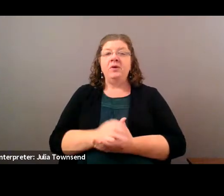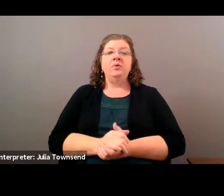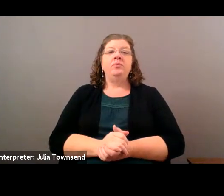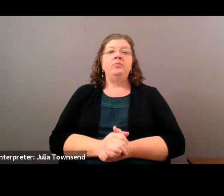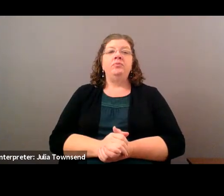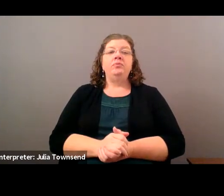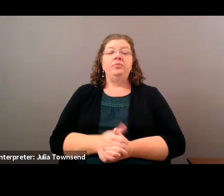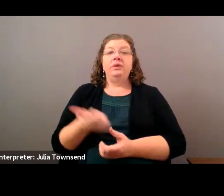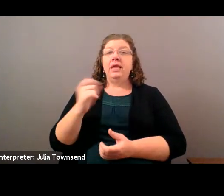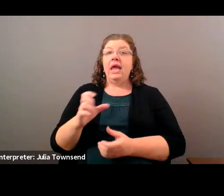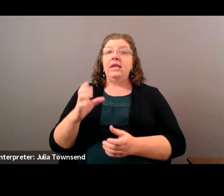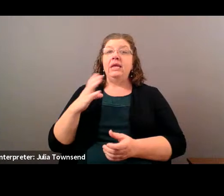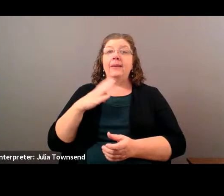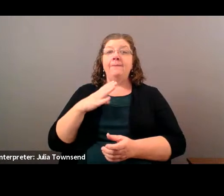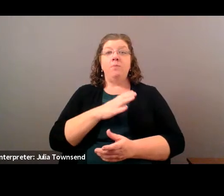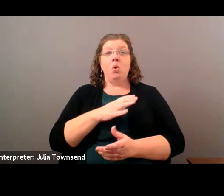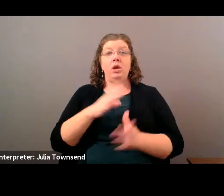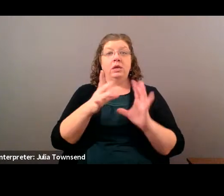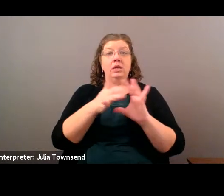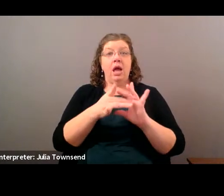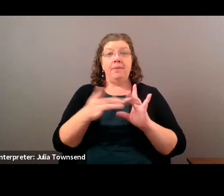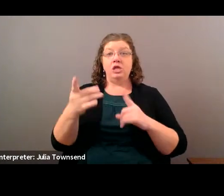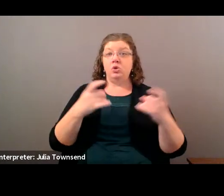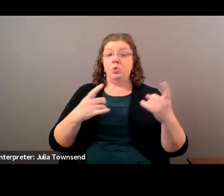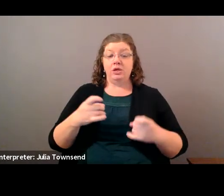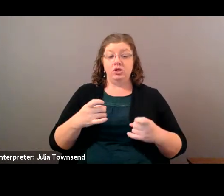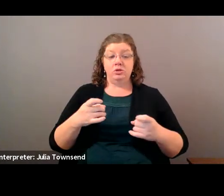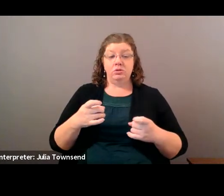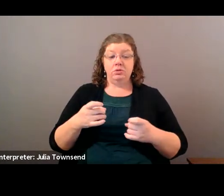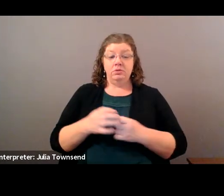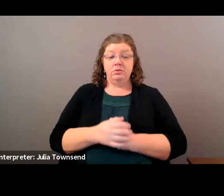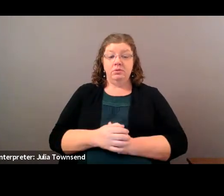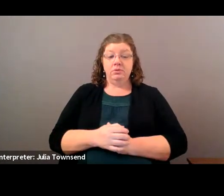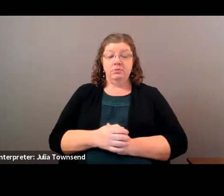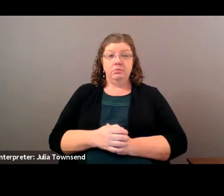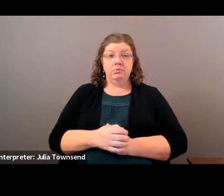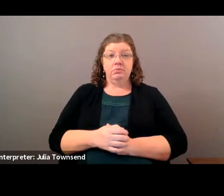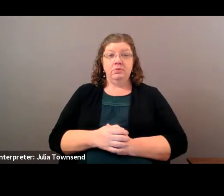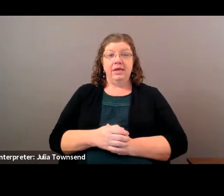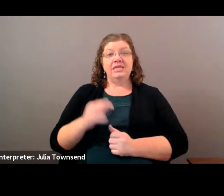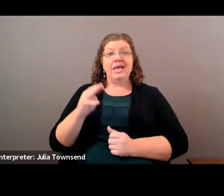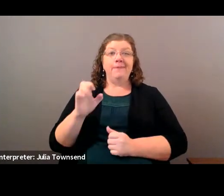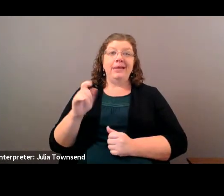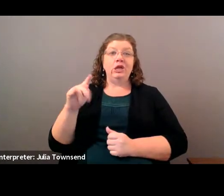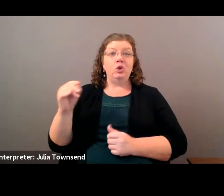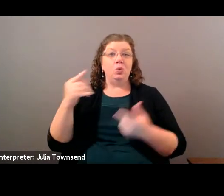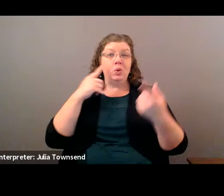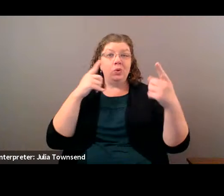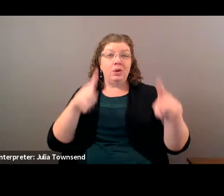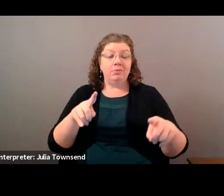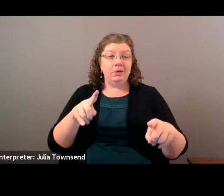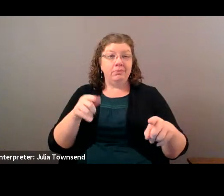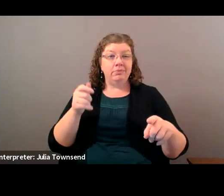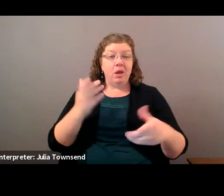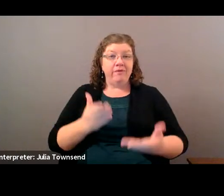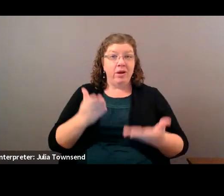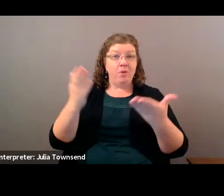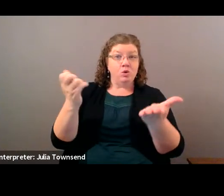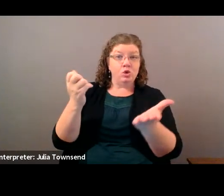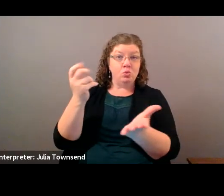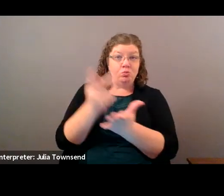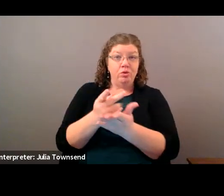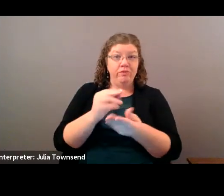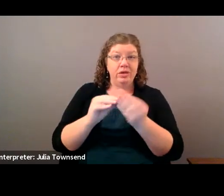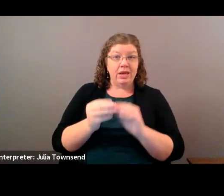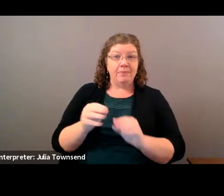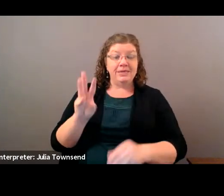Any board comments or questions on this? Me too. If not, I wonder if I may have a motion to approve item number 6,